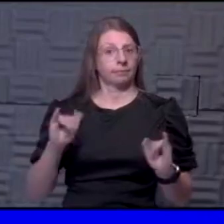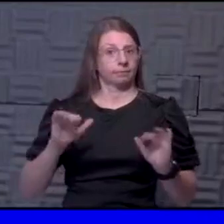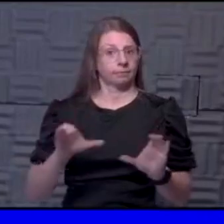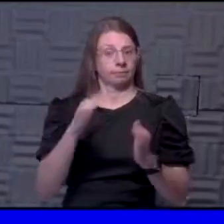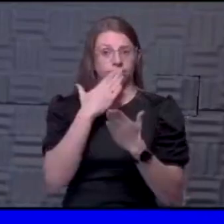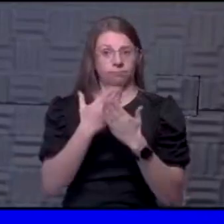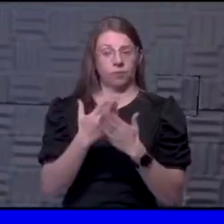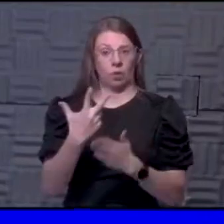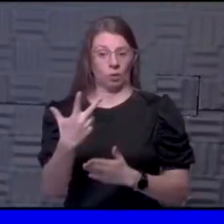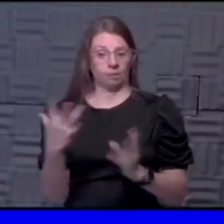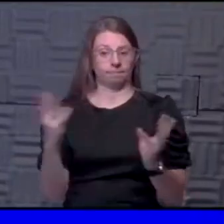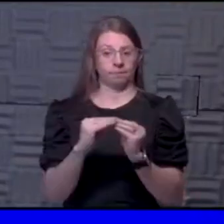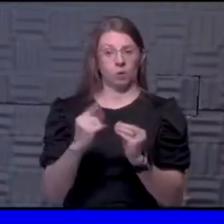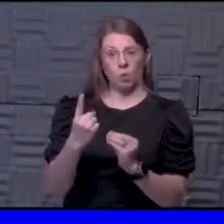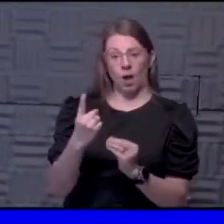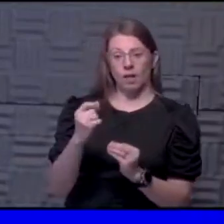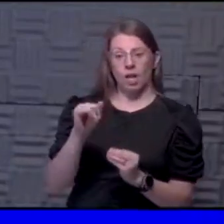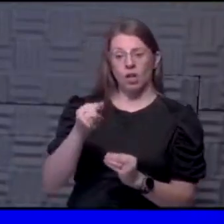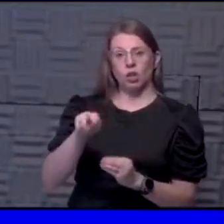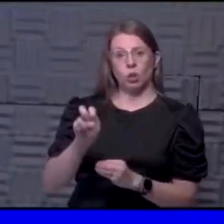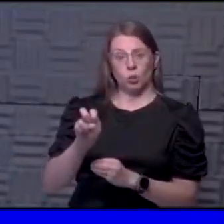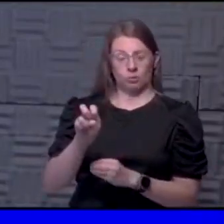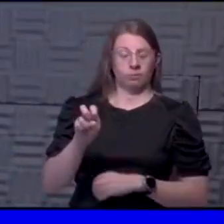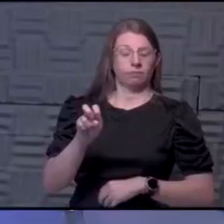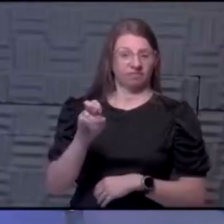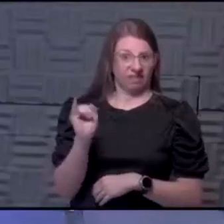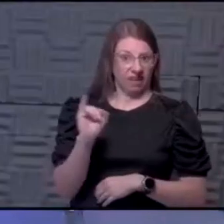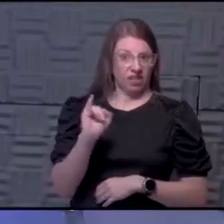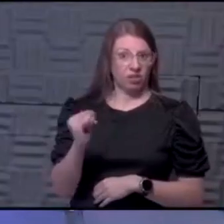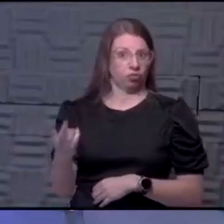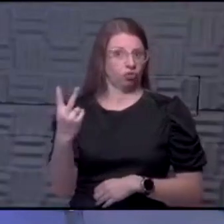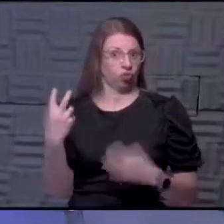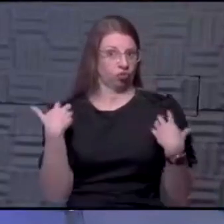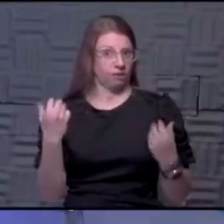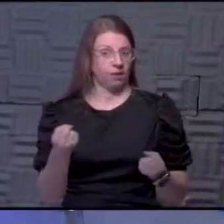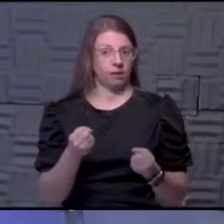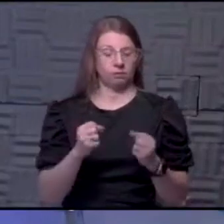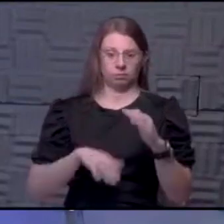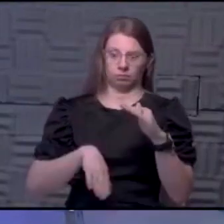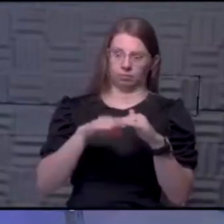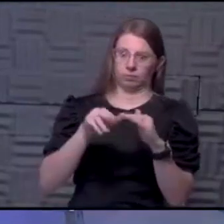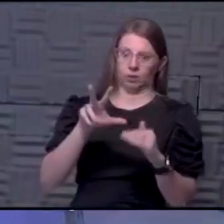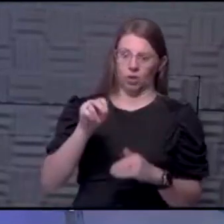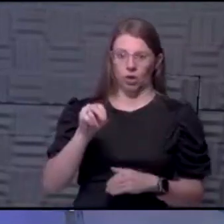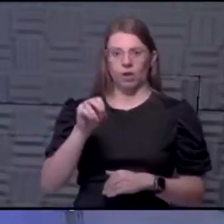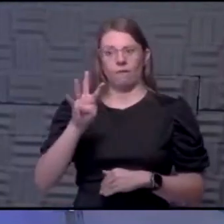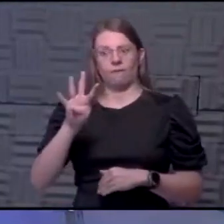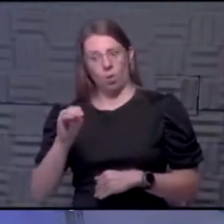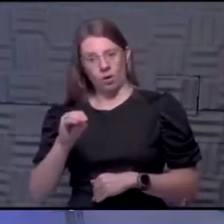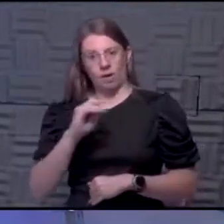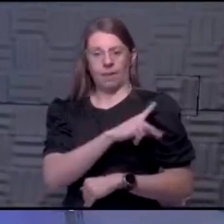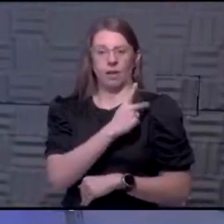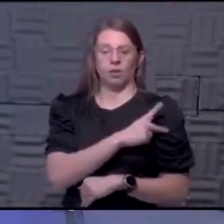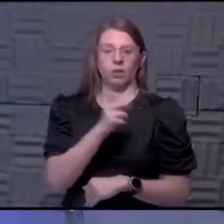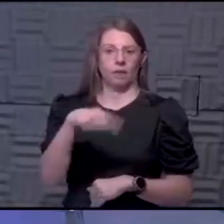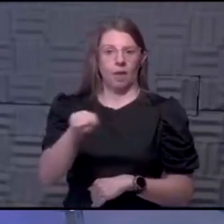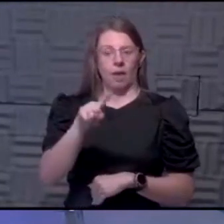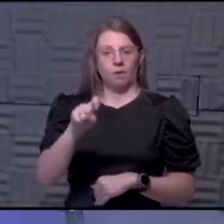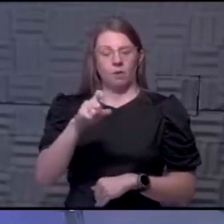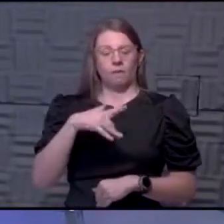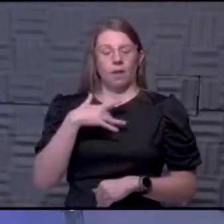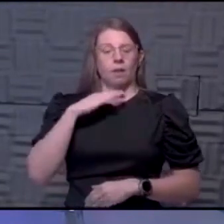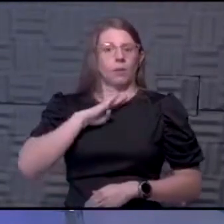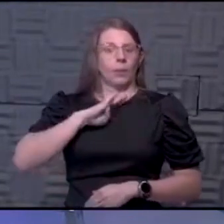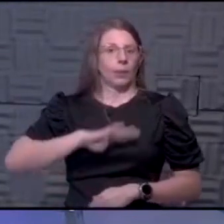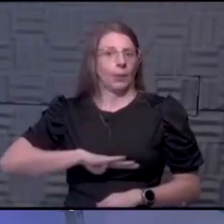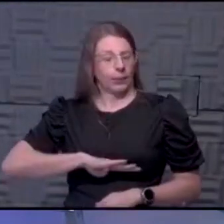total with 1 acute infection and 2 in that recovery. They've really done a lot better. I mean, they were up to 30, 40 patients, and so that's got to be a relief for the good folks out in